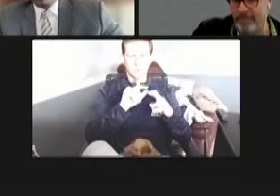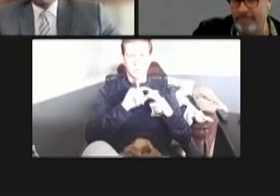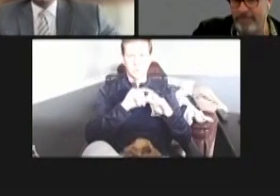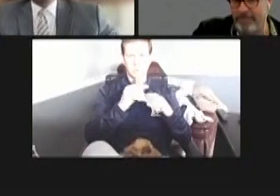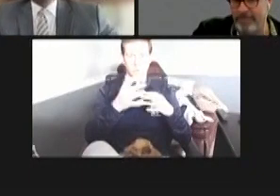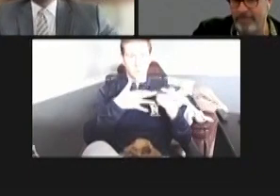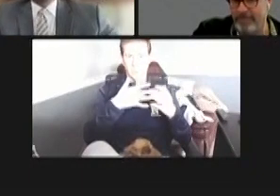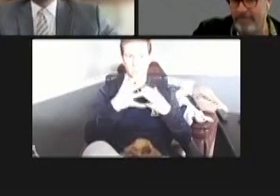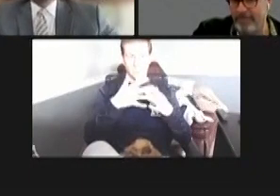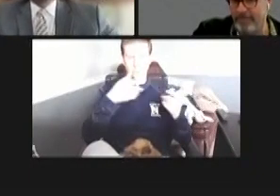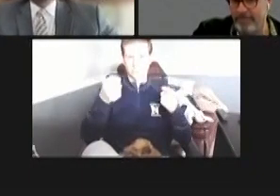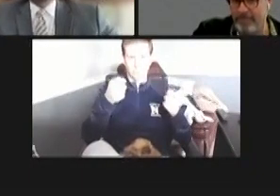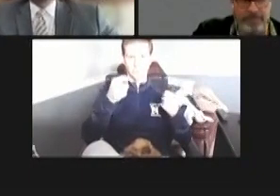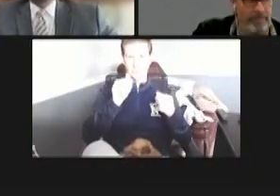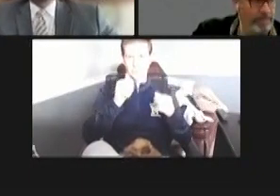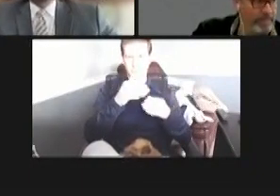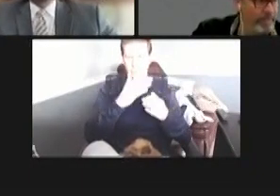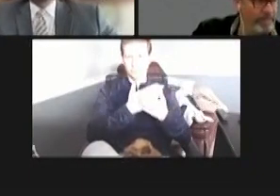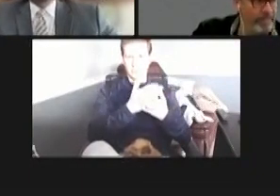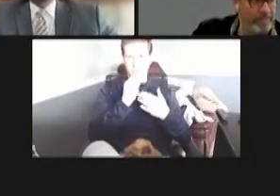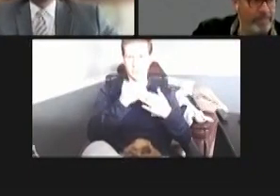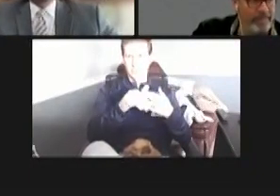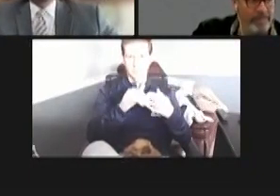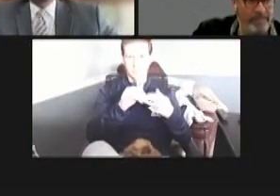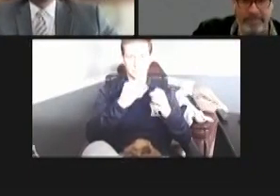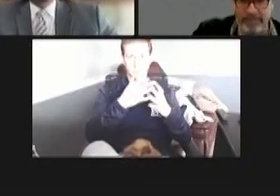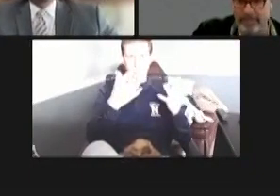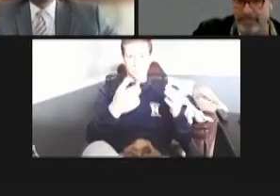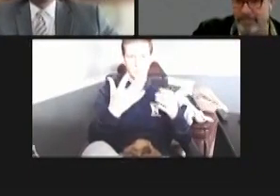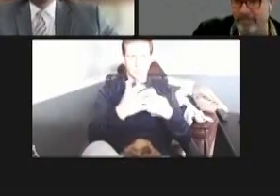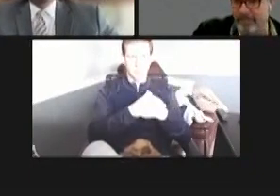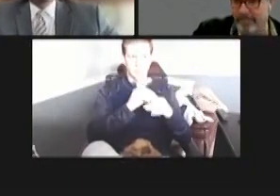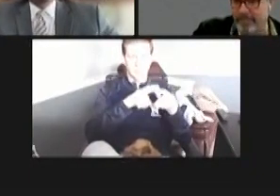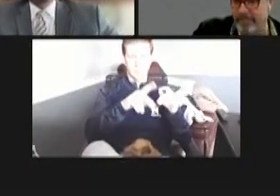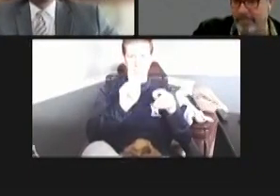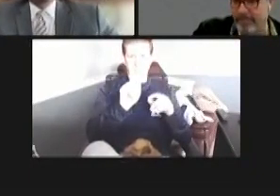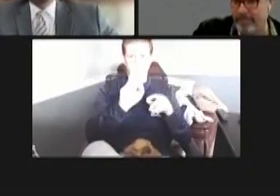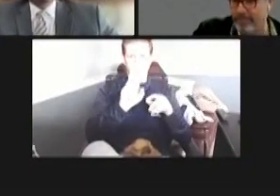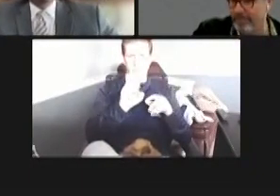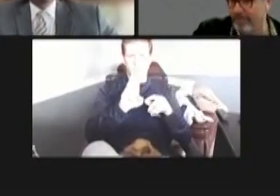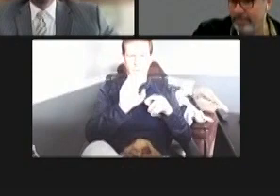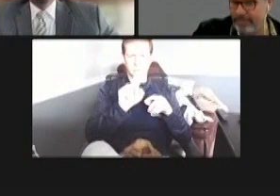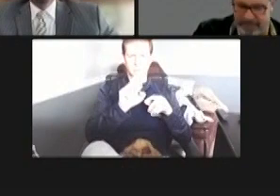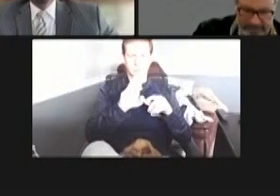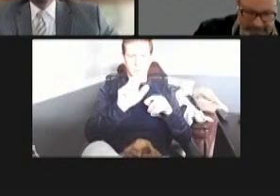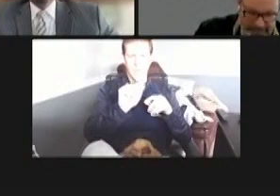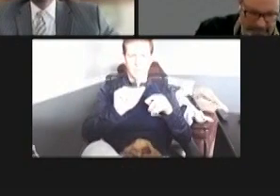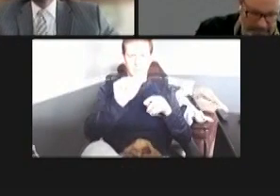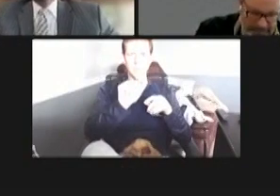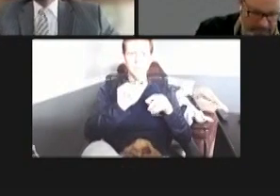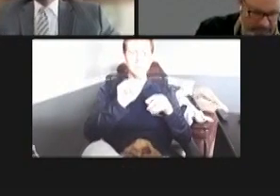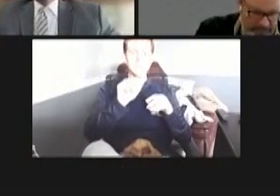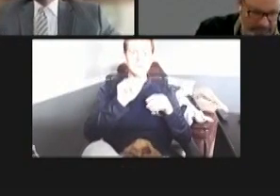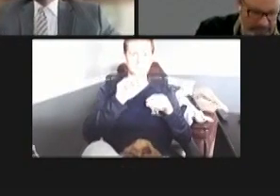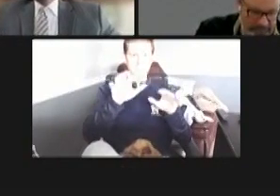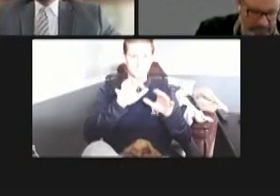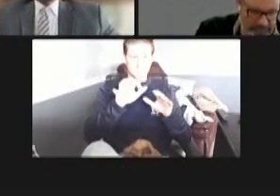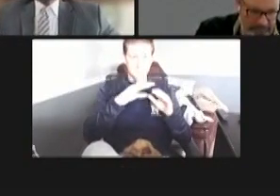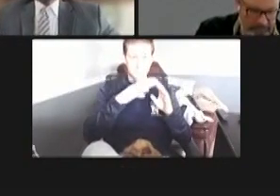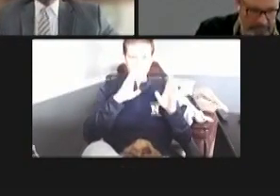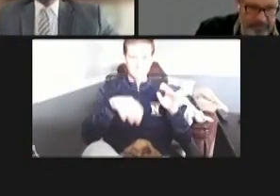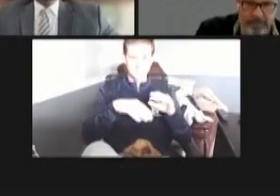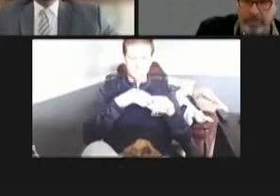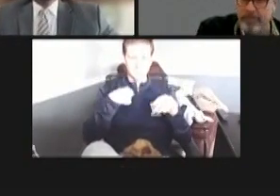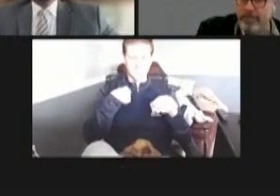Whoever's in charge is welcome to share that as much as you want. But it's just kwebster@actionhousing.org. Yeah, I'll share his